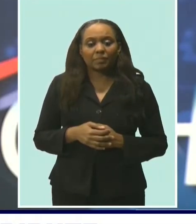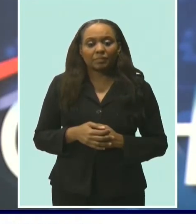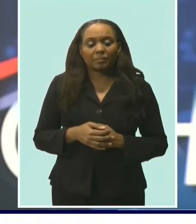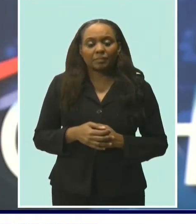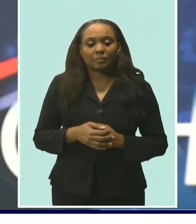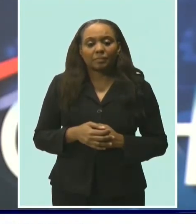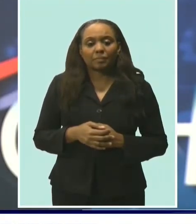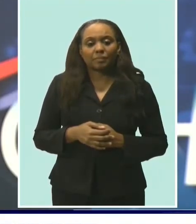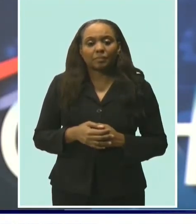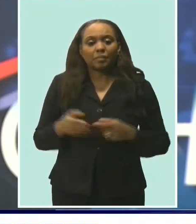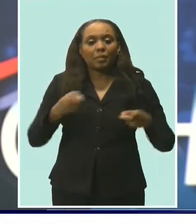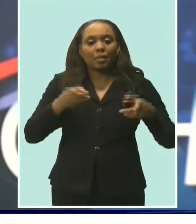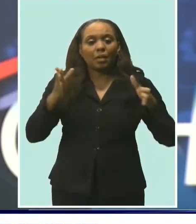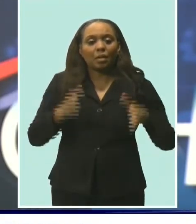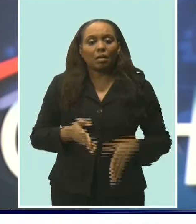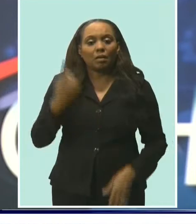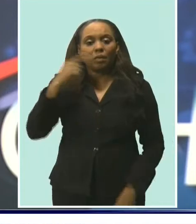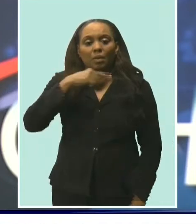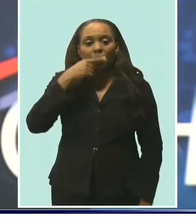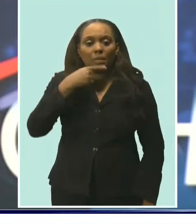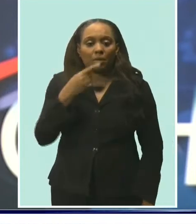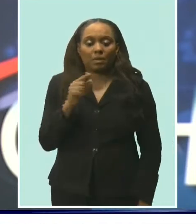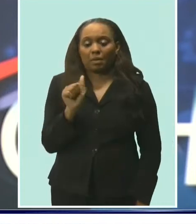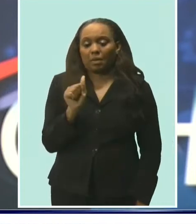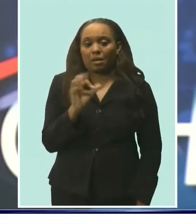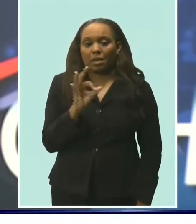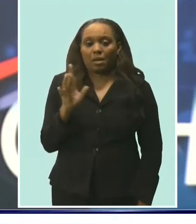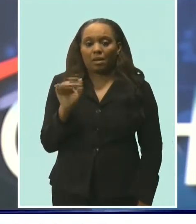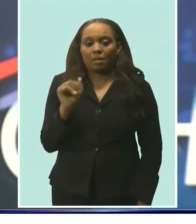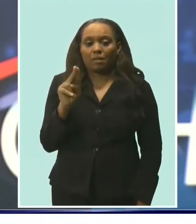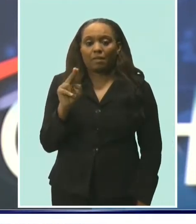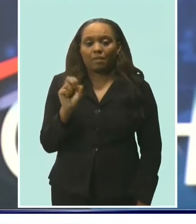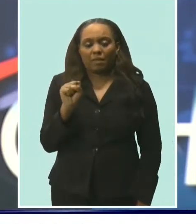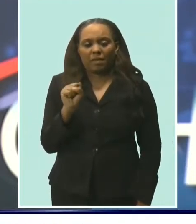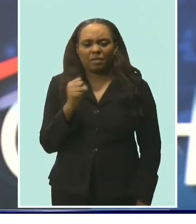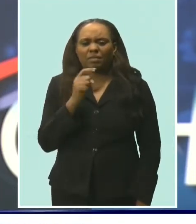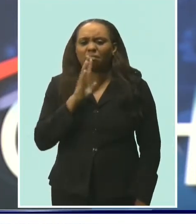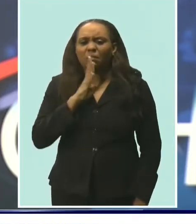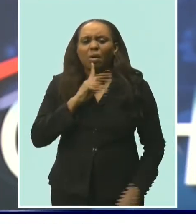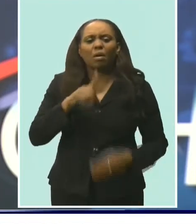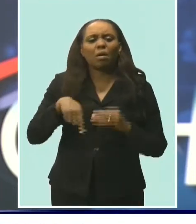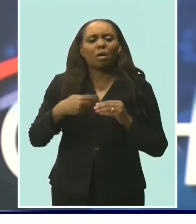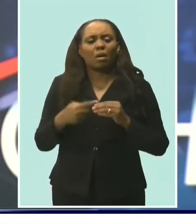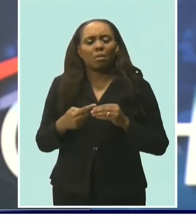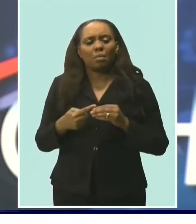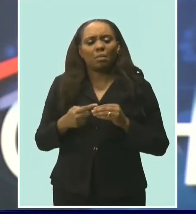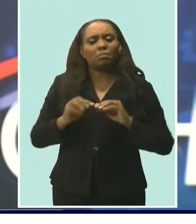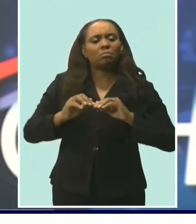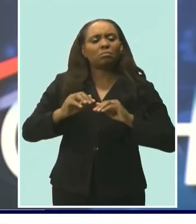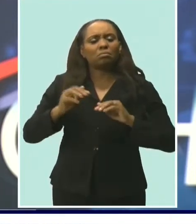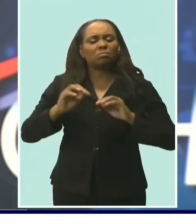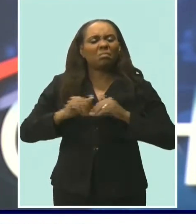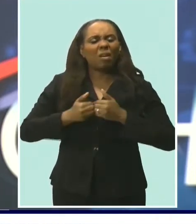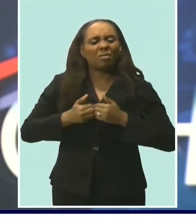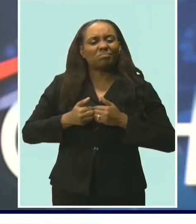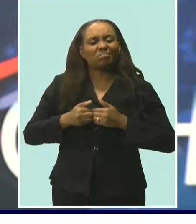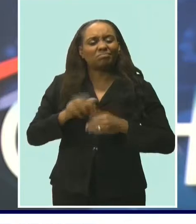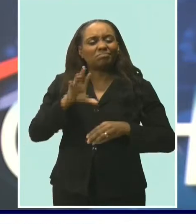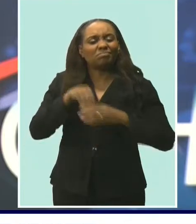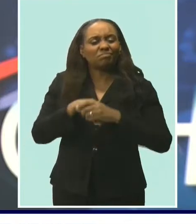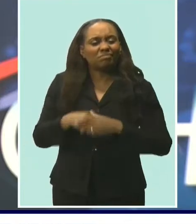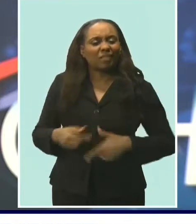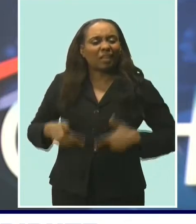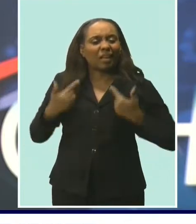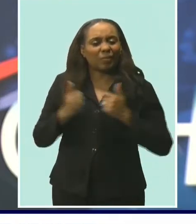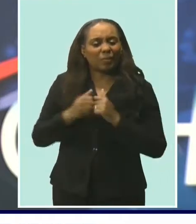Director of Public Affairs in the Prime Minister's office, Pat Paris, has added her voice to the list of people paying tribute to Professor Arthur. She recalls